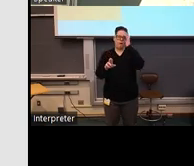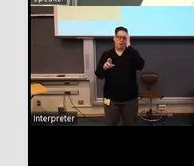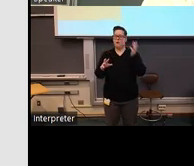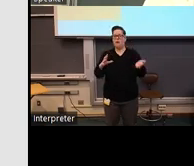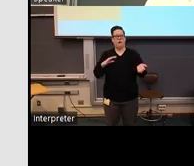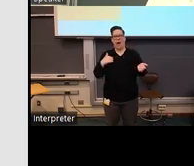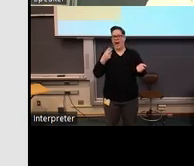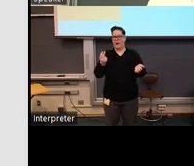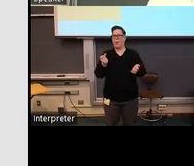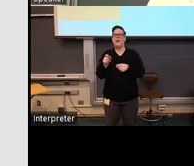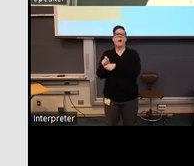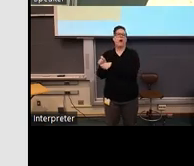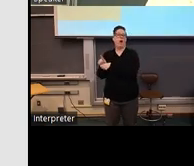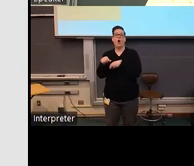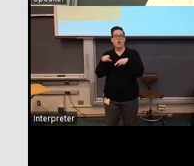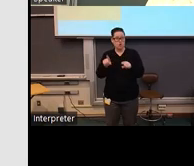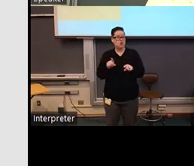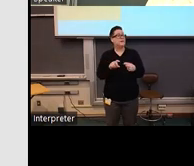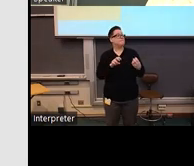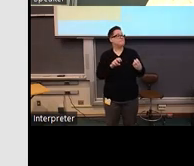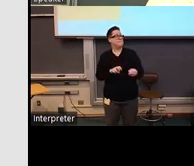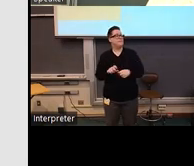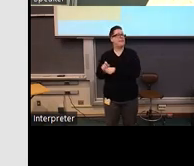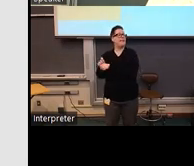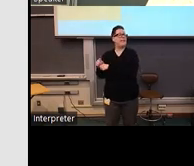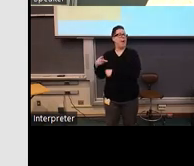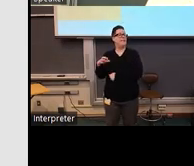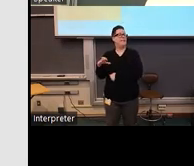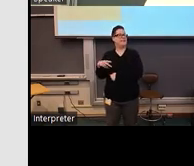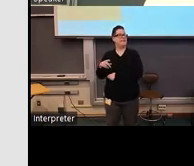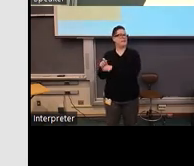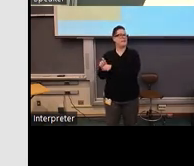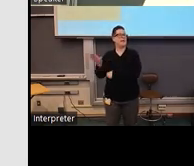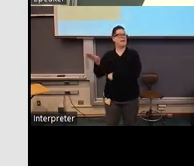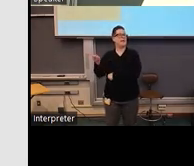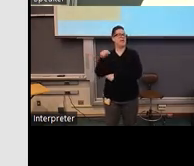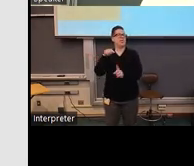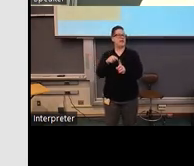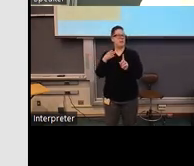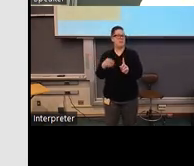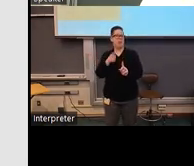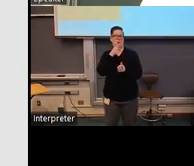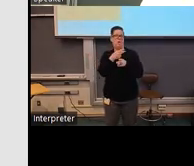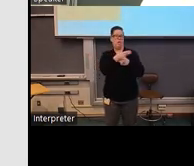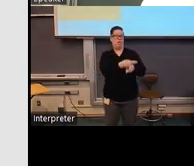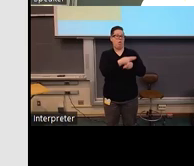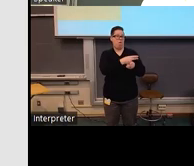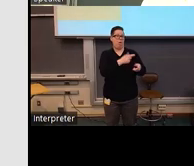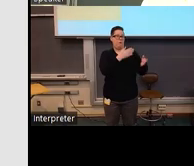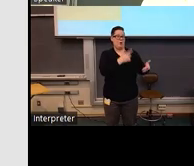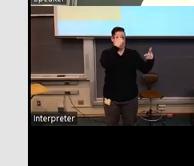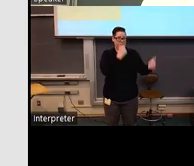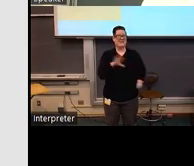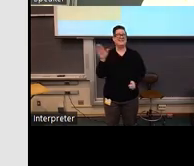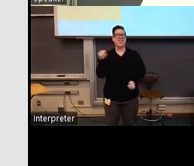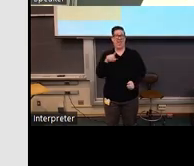can send a quick message during the visit to the primary care doctor and say, this caregiver, I don't know if you realize this or not, but they're